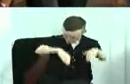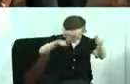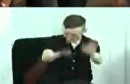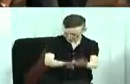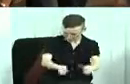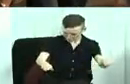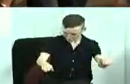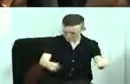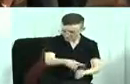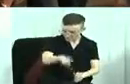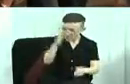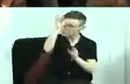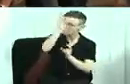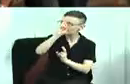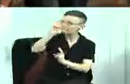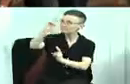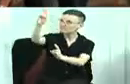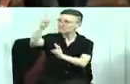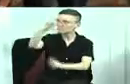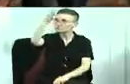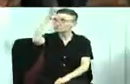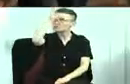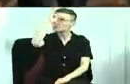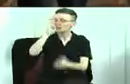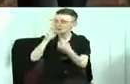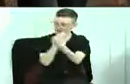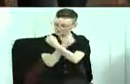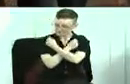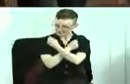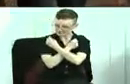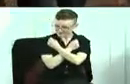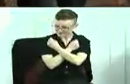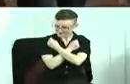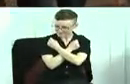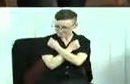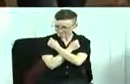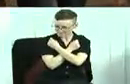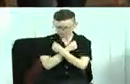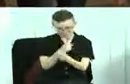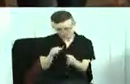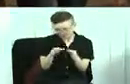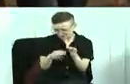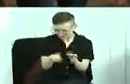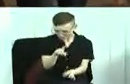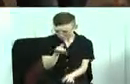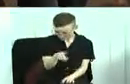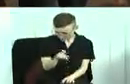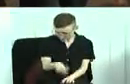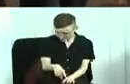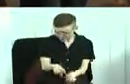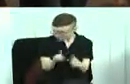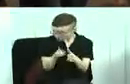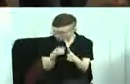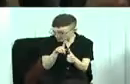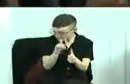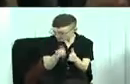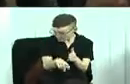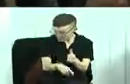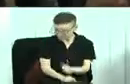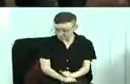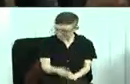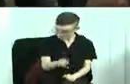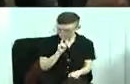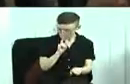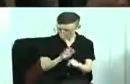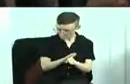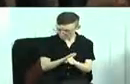they will honor this God of love who we worship. And so the questions are very simple. The first is this. Do you